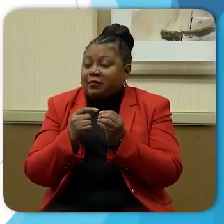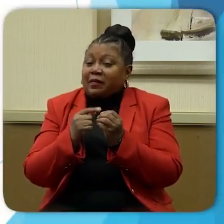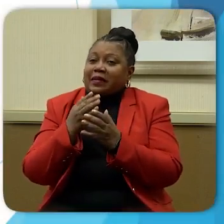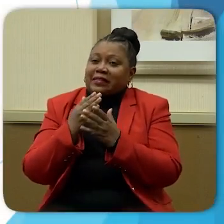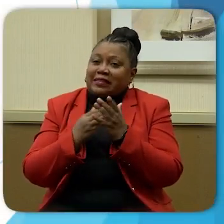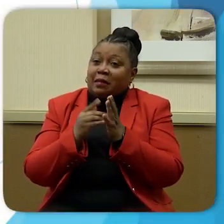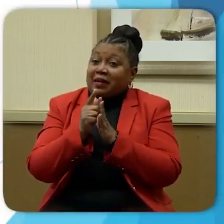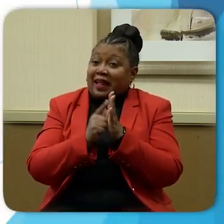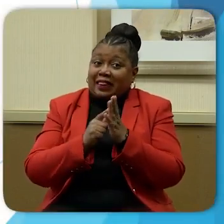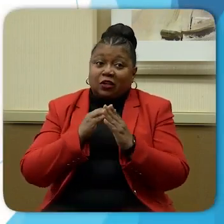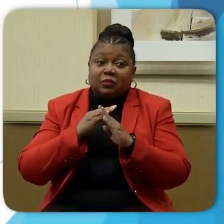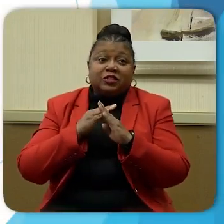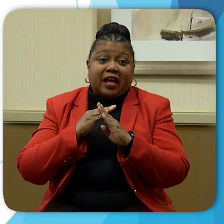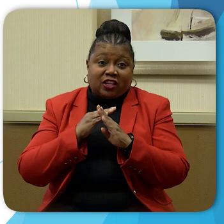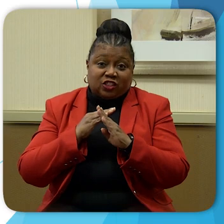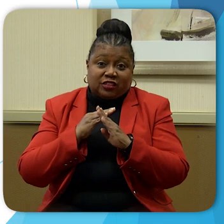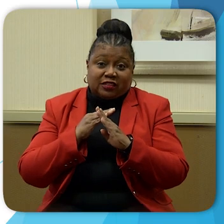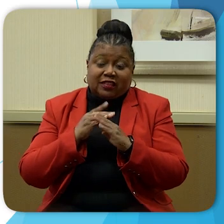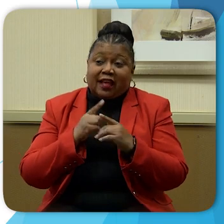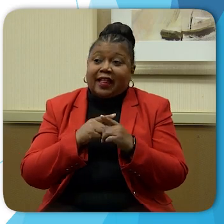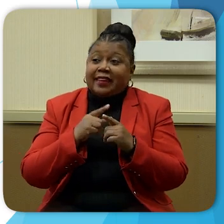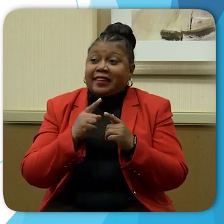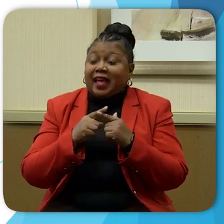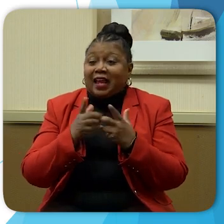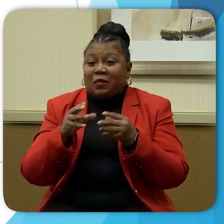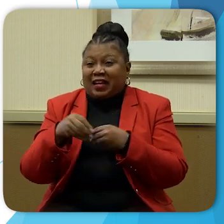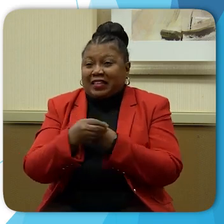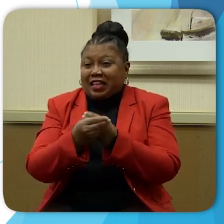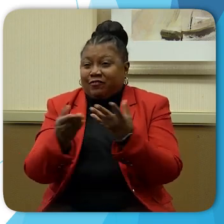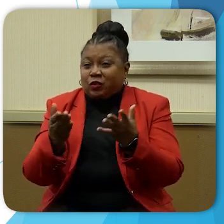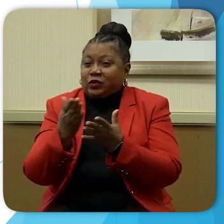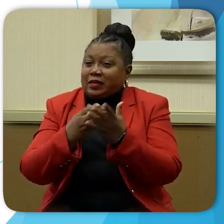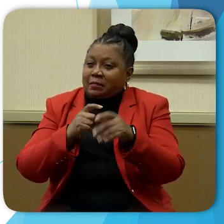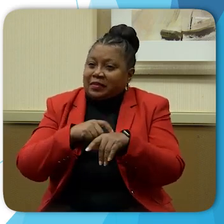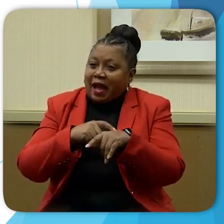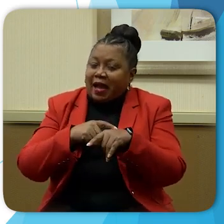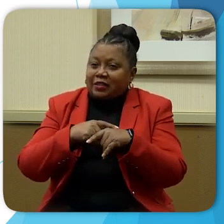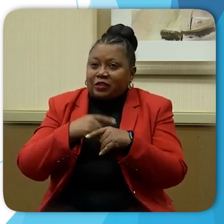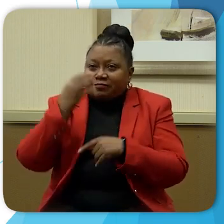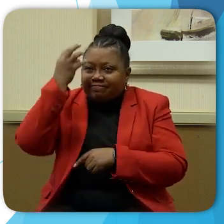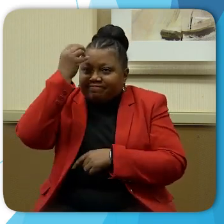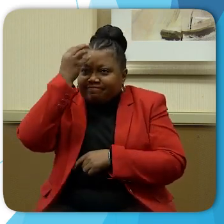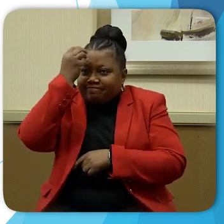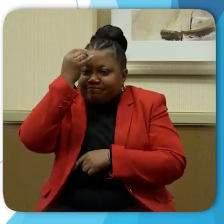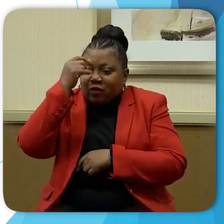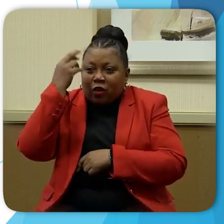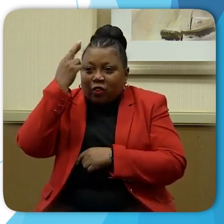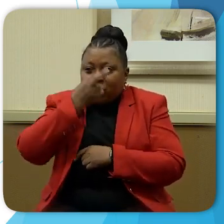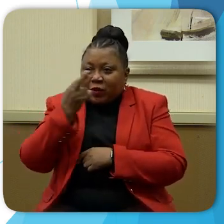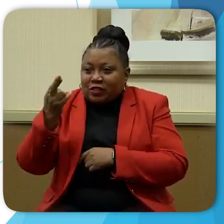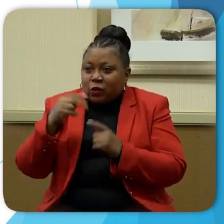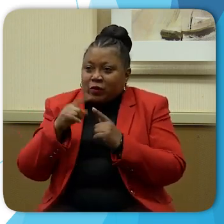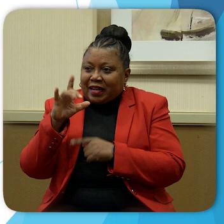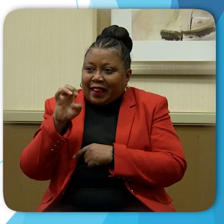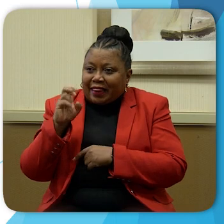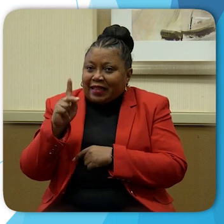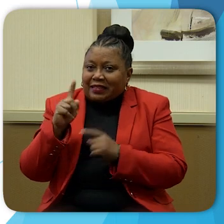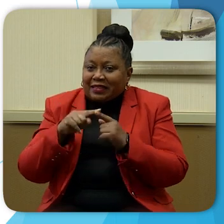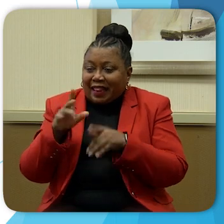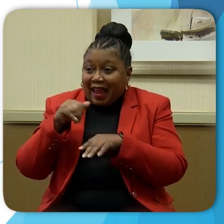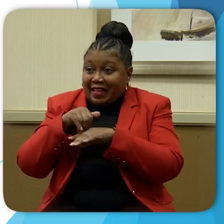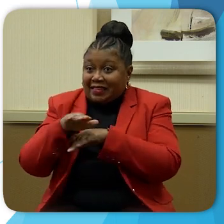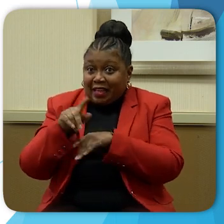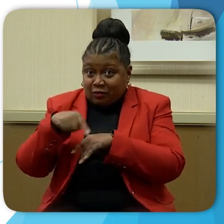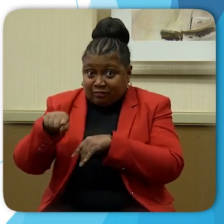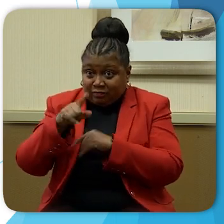some of the legal protections, and then I want to give you all some time to kind of dig through the resources and links that I